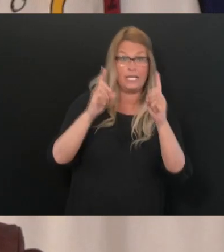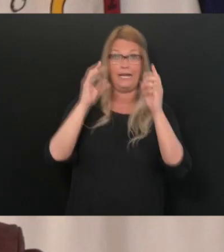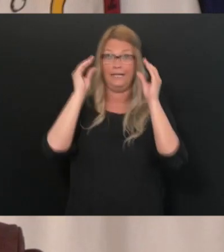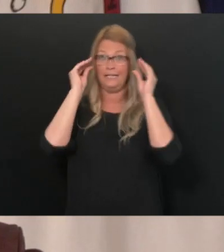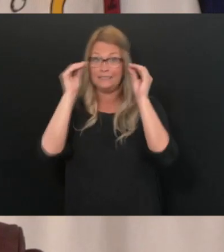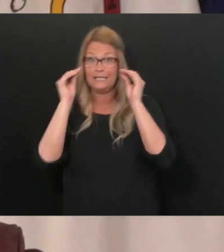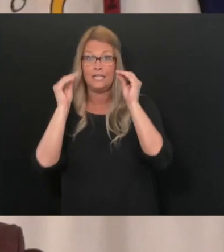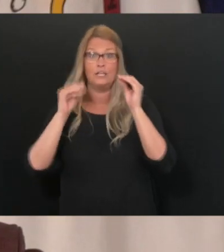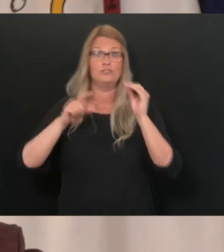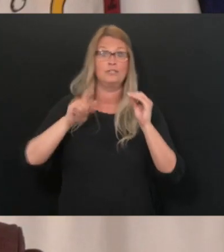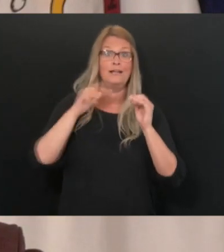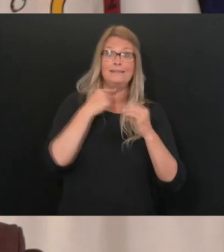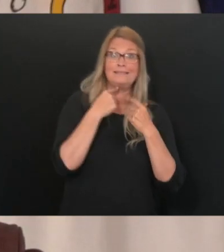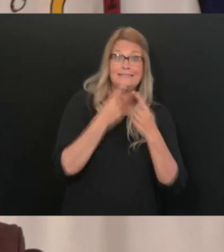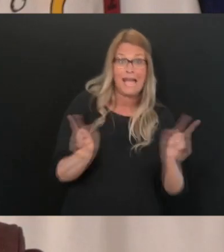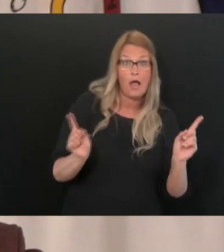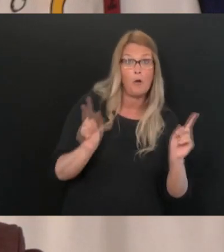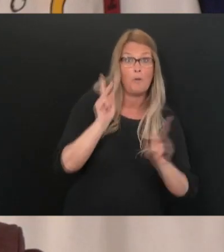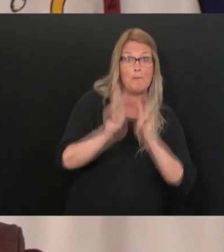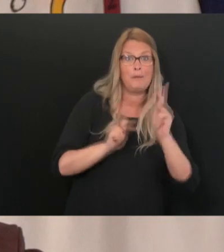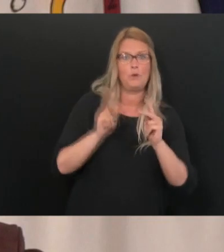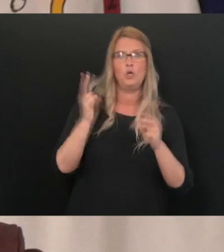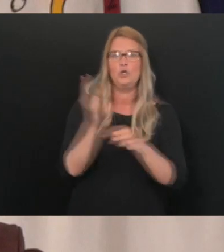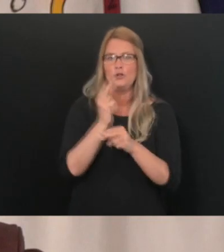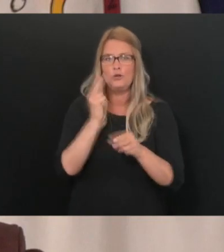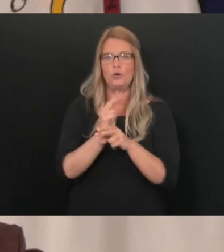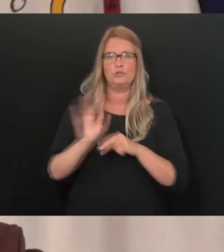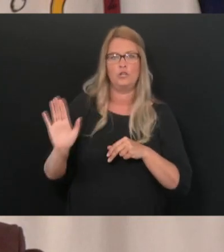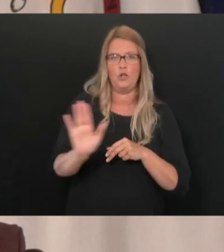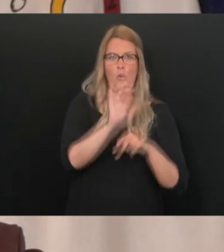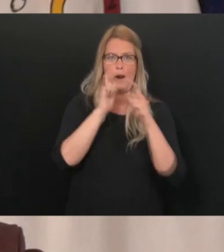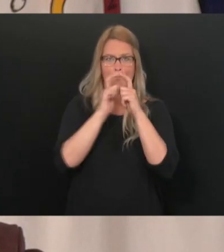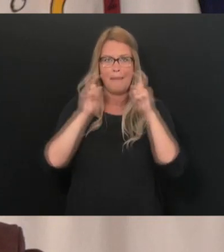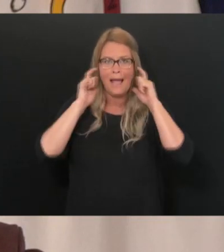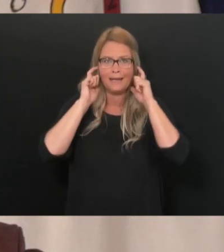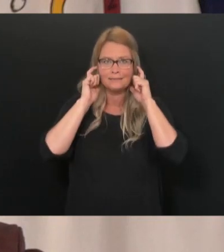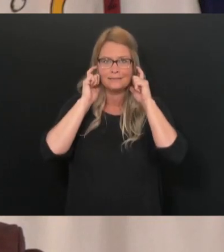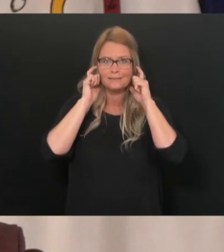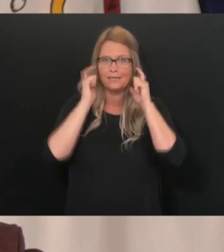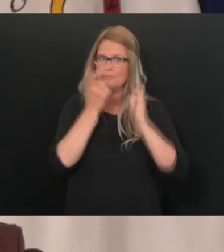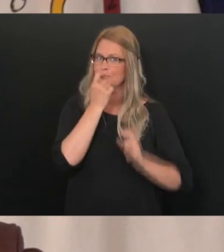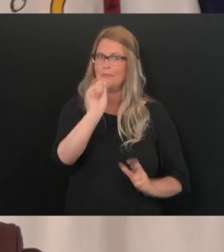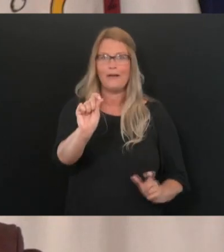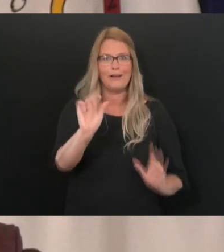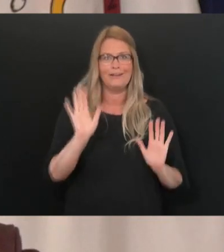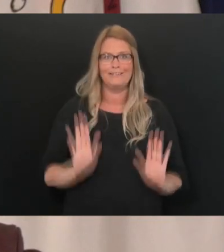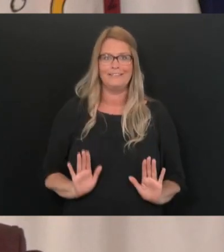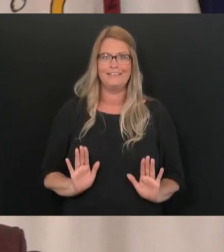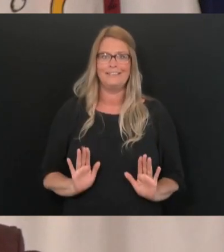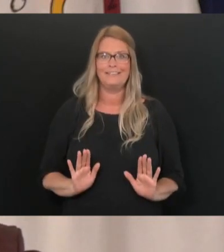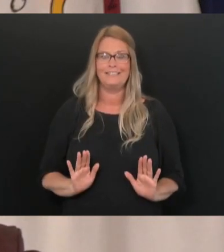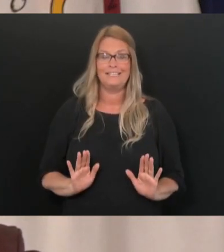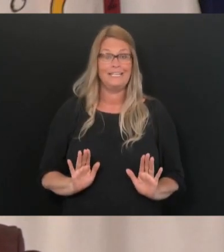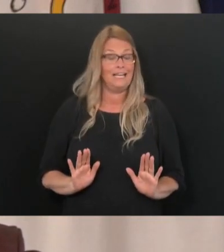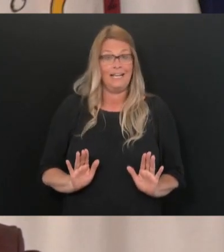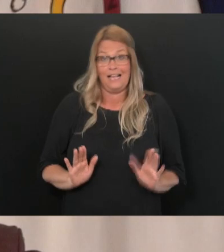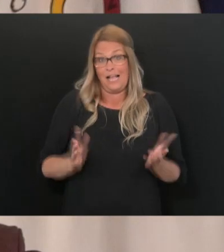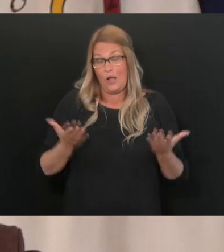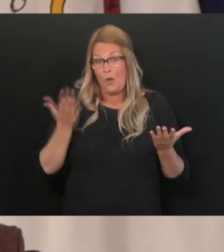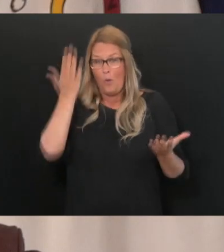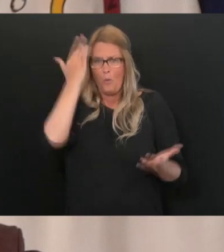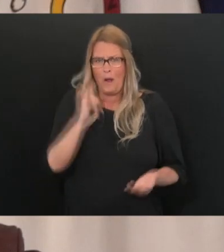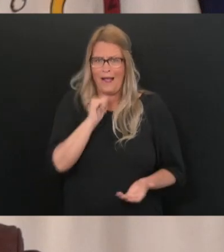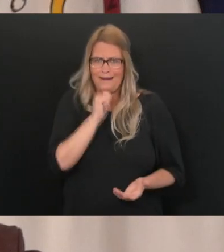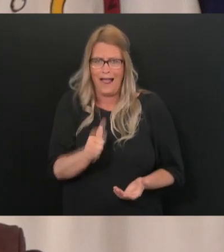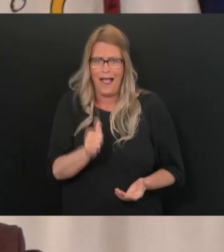over, wear your mask. I mean, what in the world does it hurt to wear